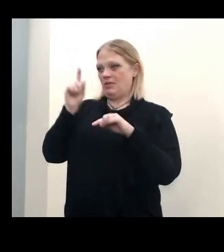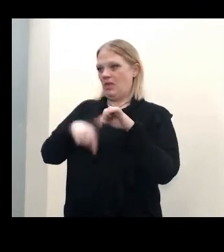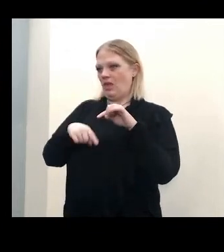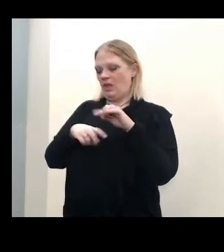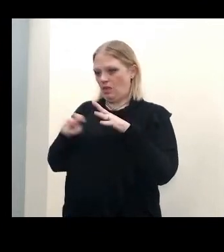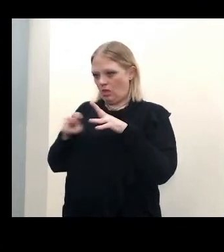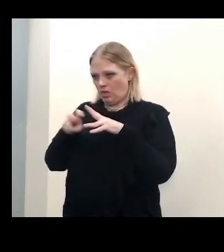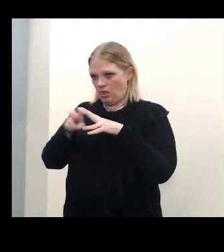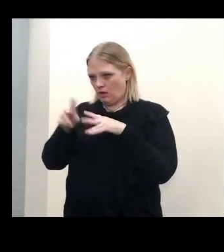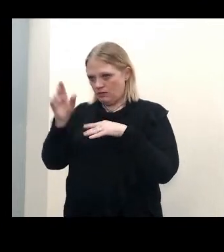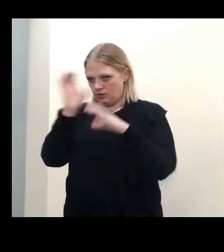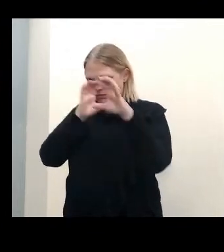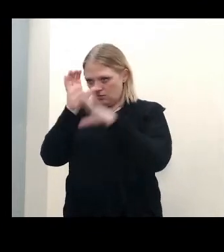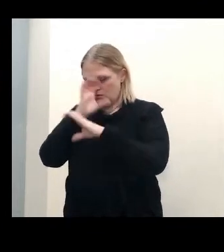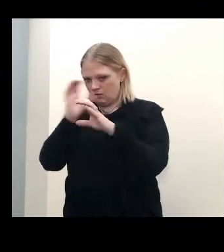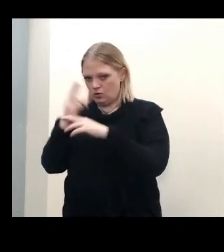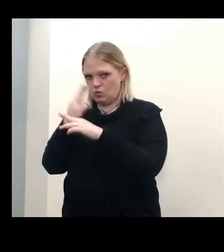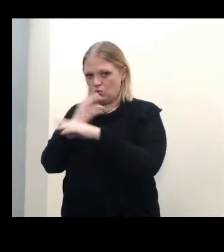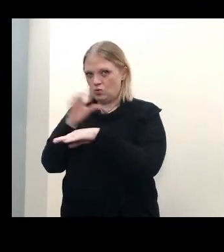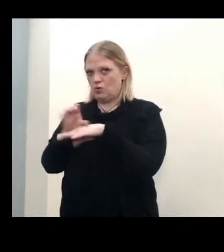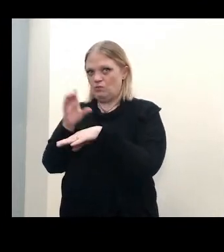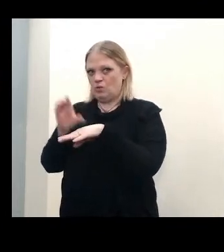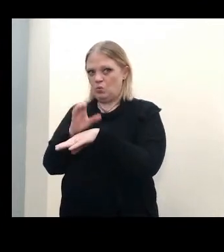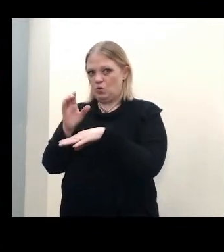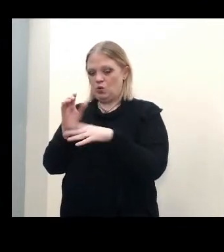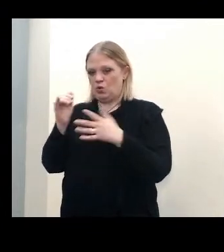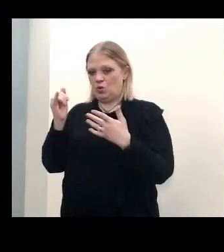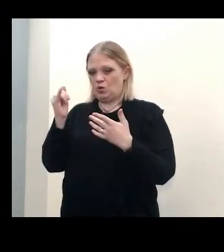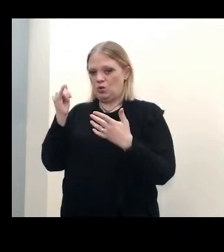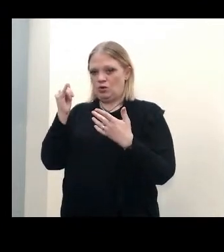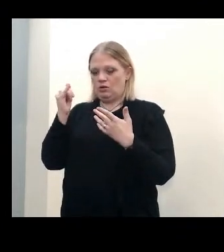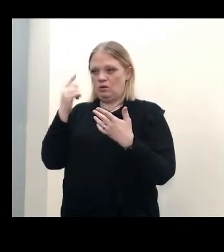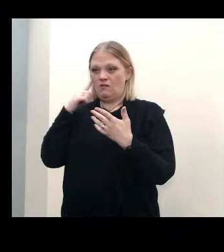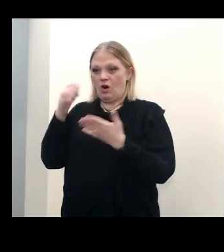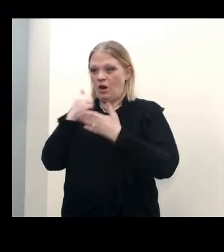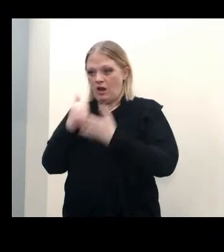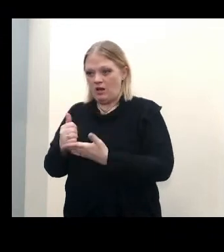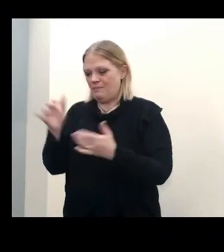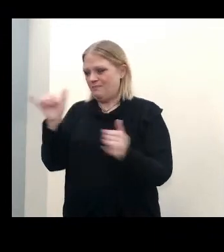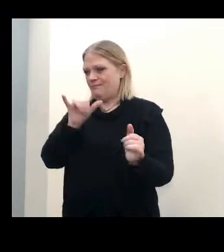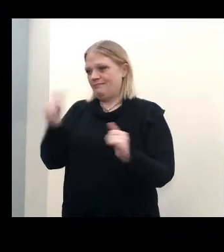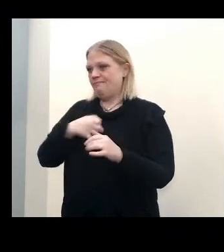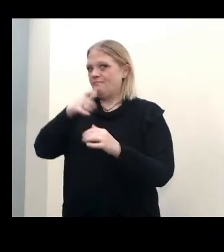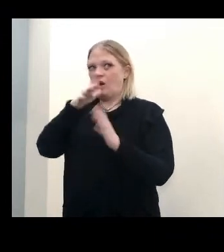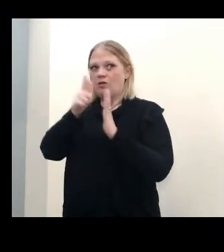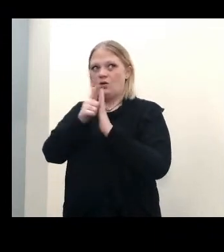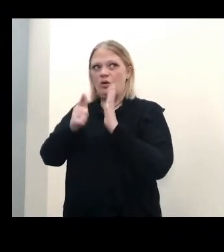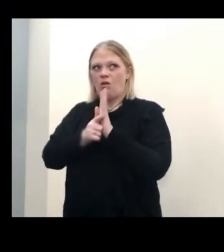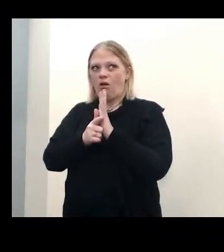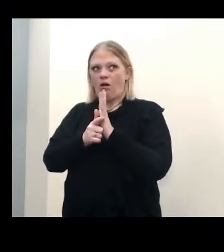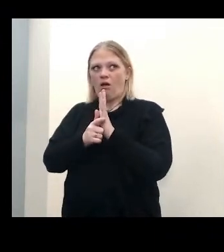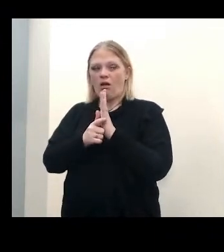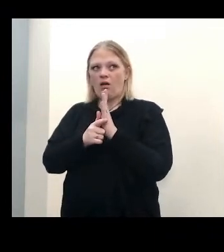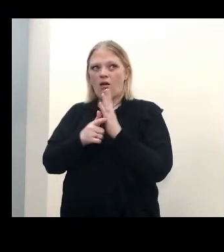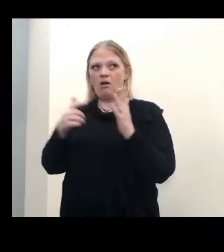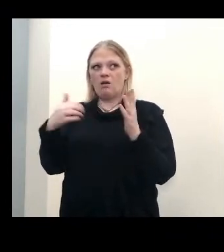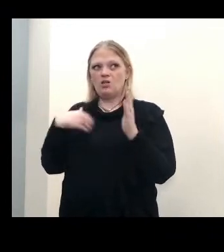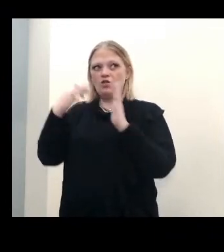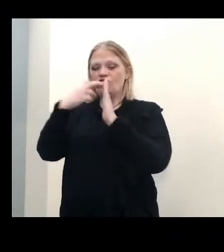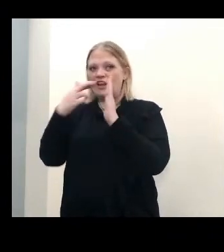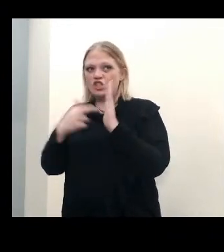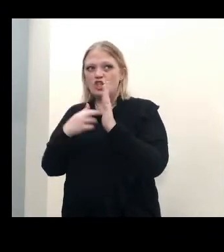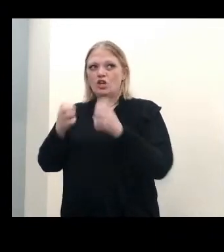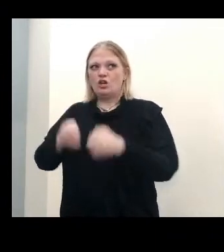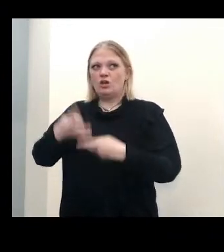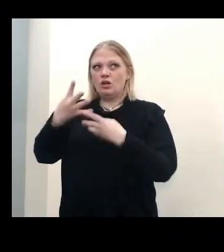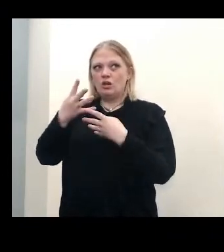navigate through a computer, even if we're helping her. And my mother-in-law the same way, is just to get on and to register and all that. Are